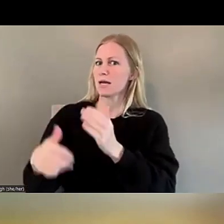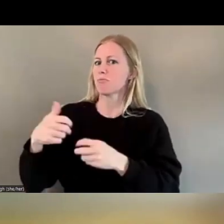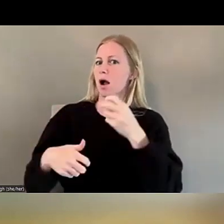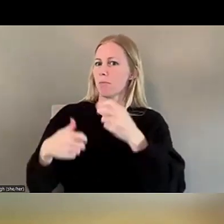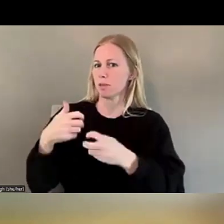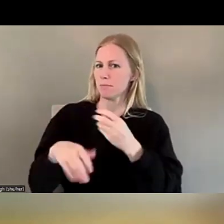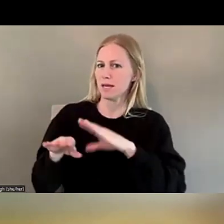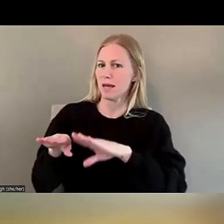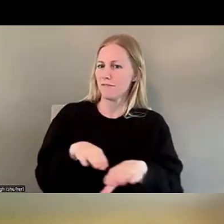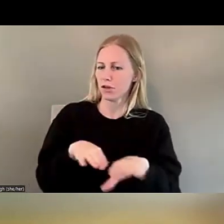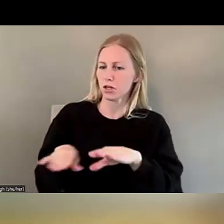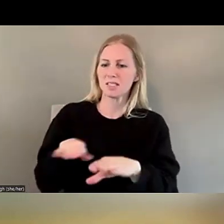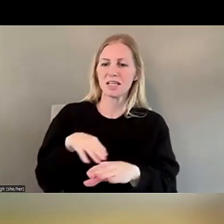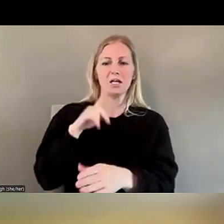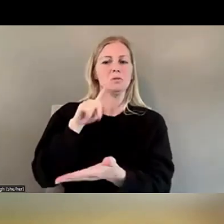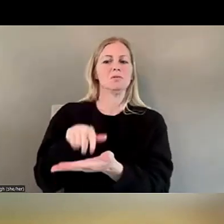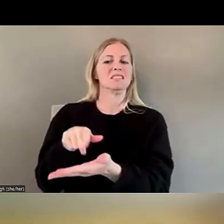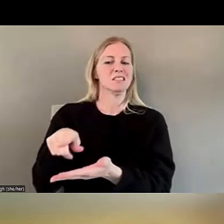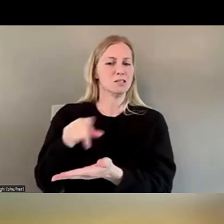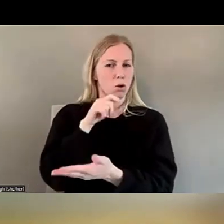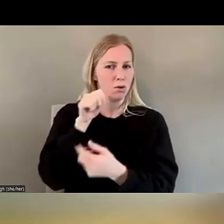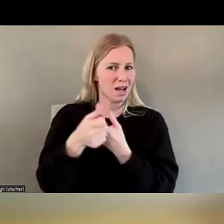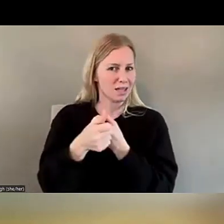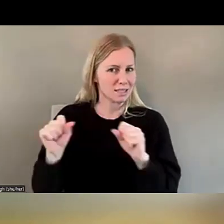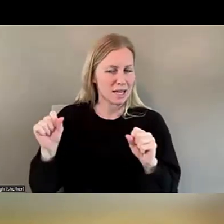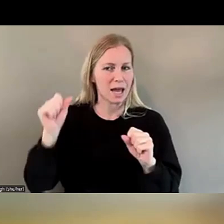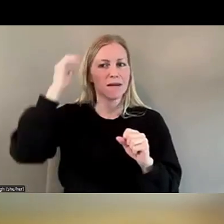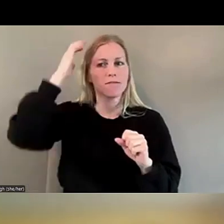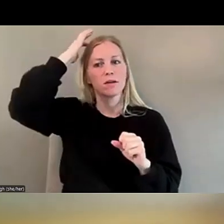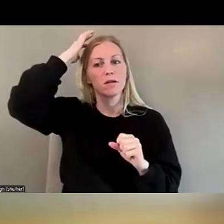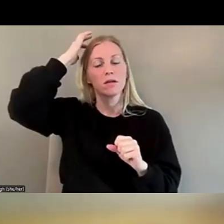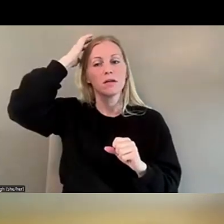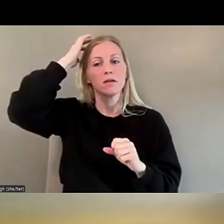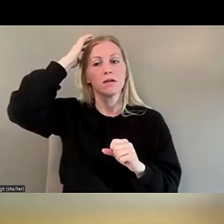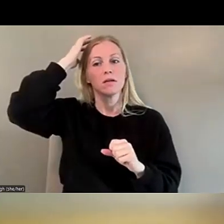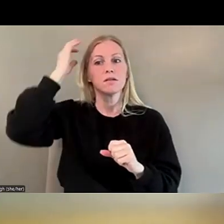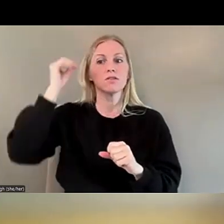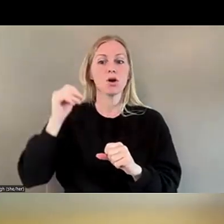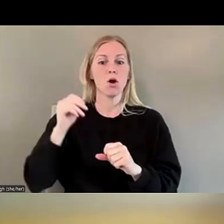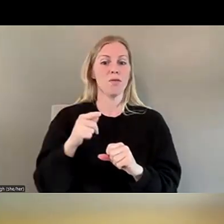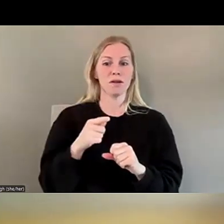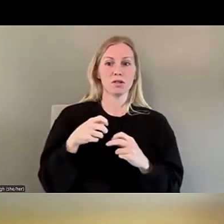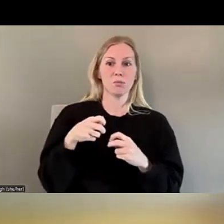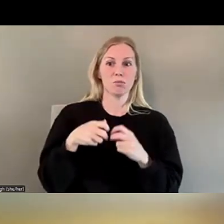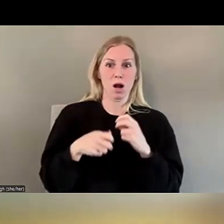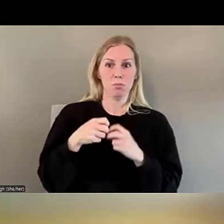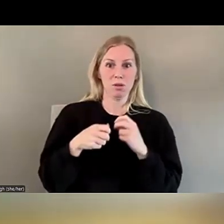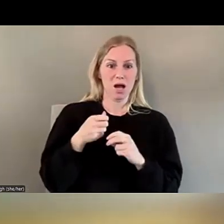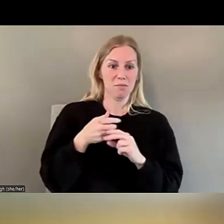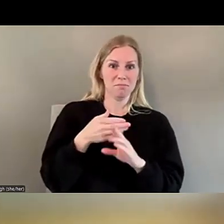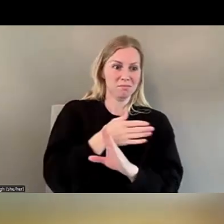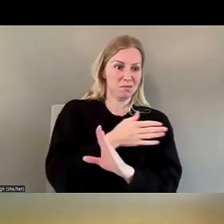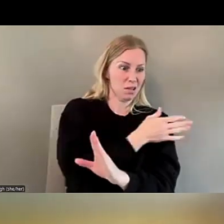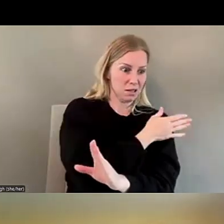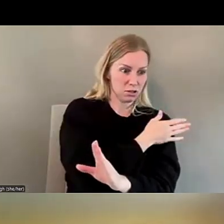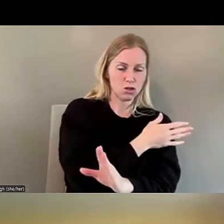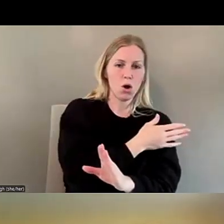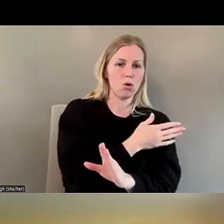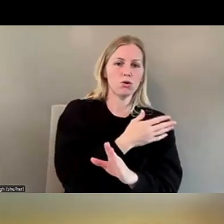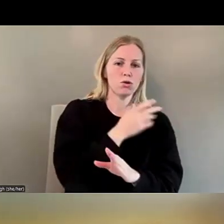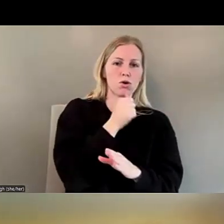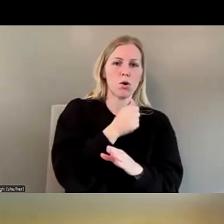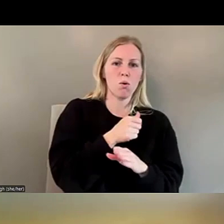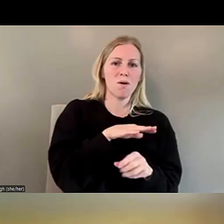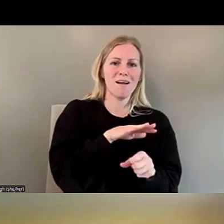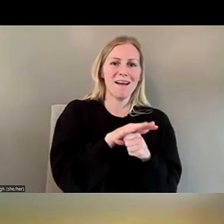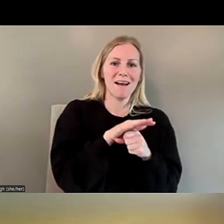deemed unsafe, is that there's a problem at the onset with failing to adequately support the students in